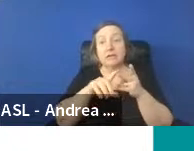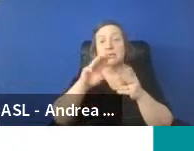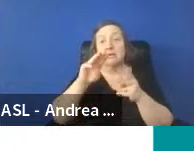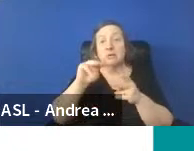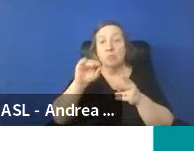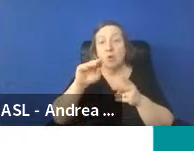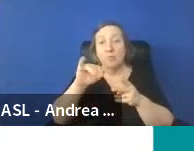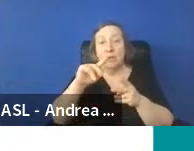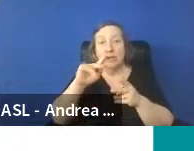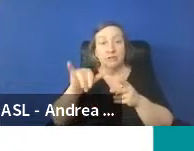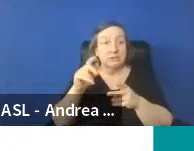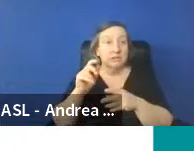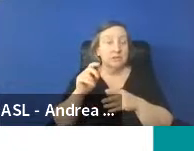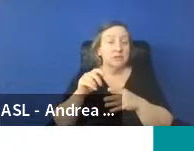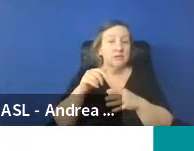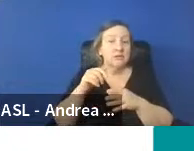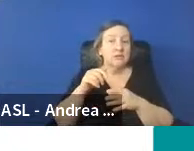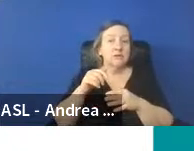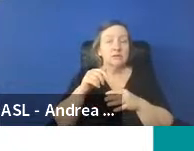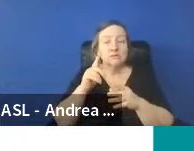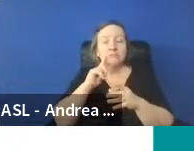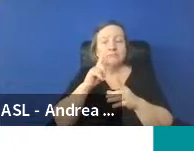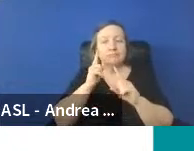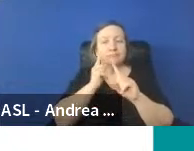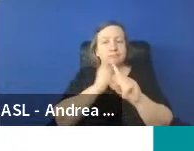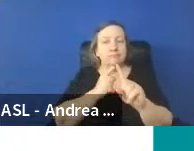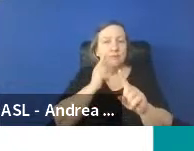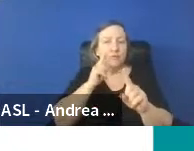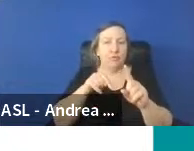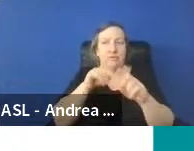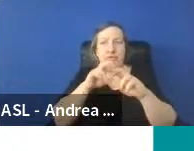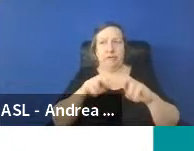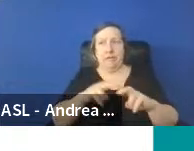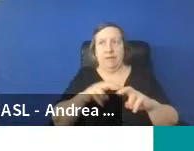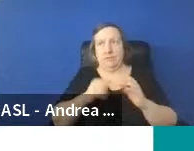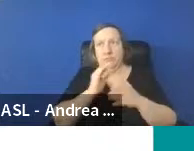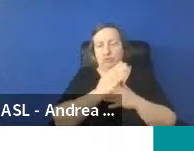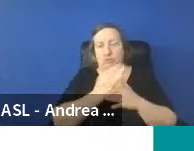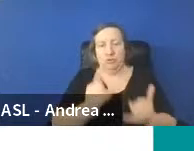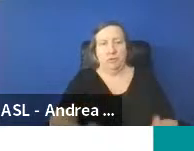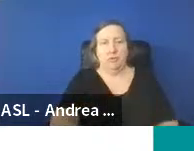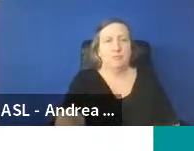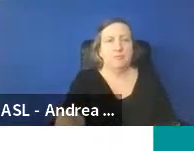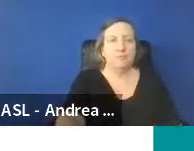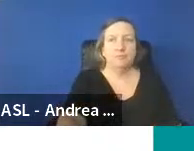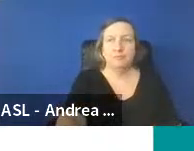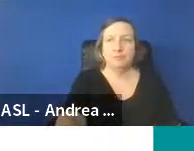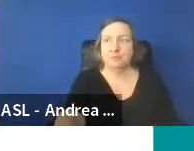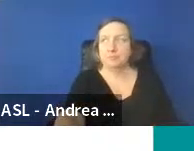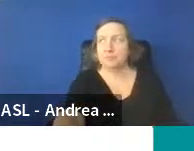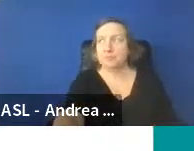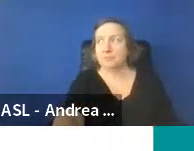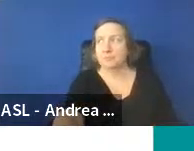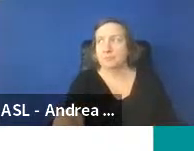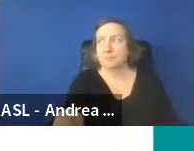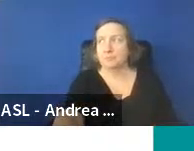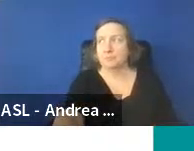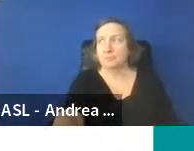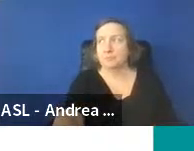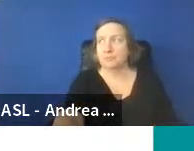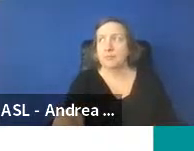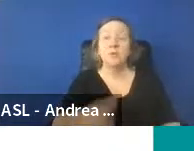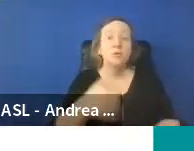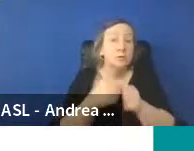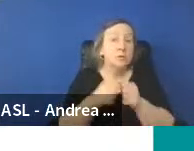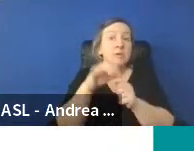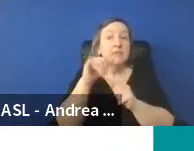the foundation for this analysis that I'm sharing. And as a reminder, that objective is